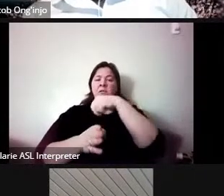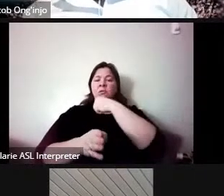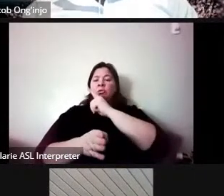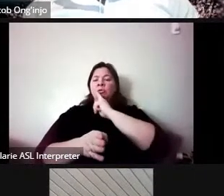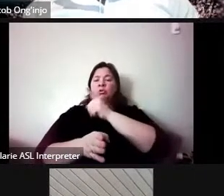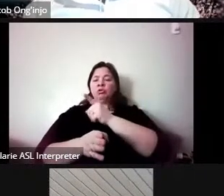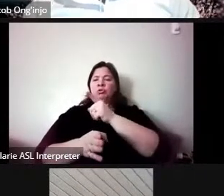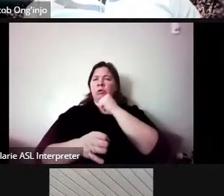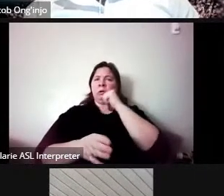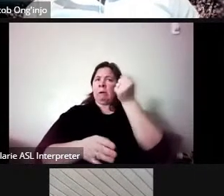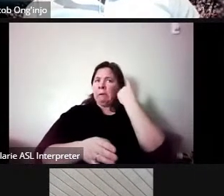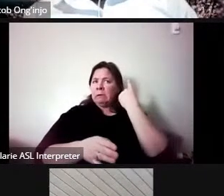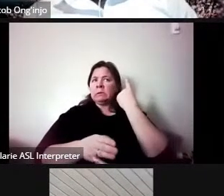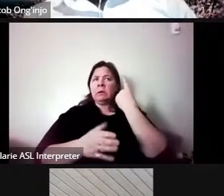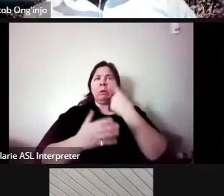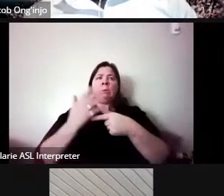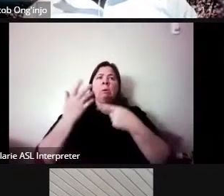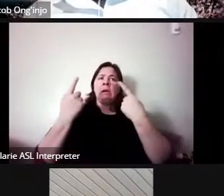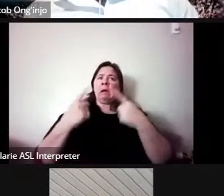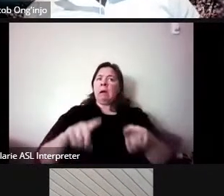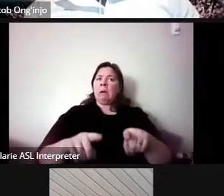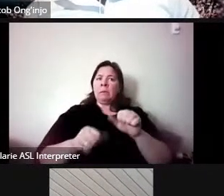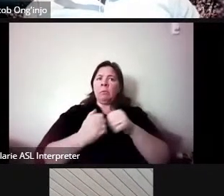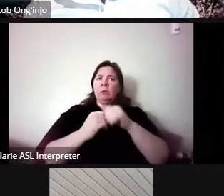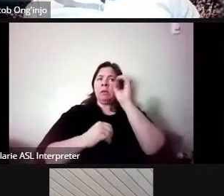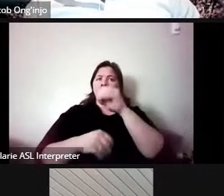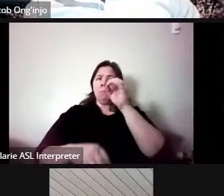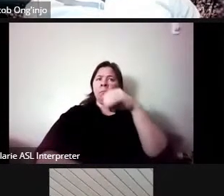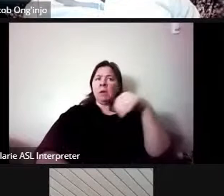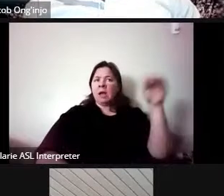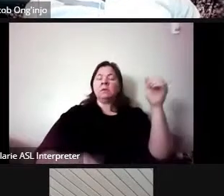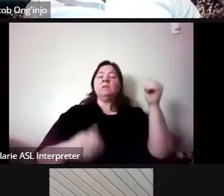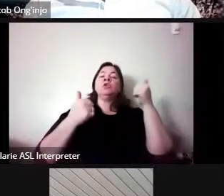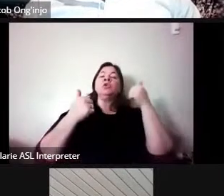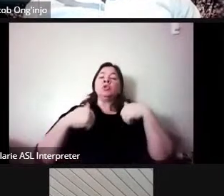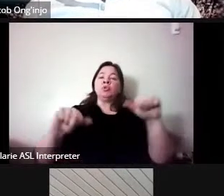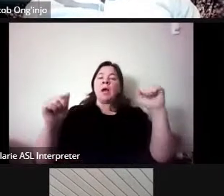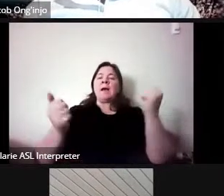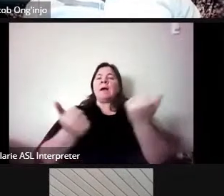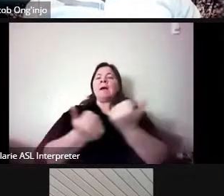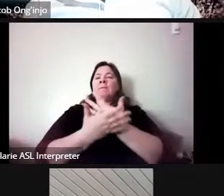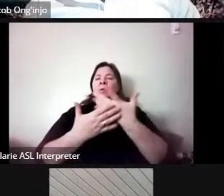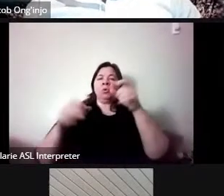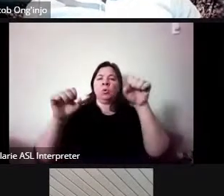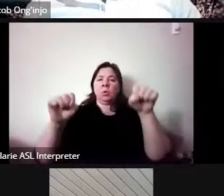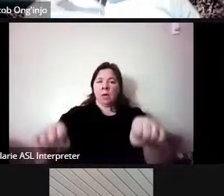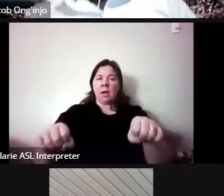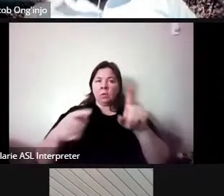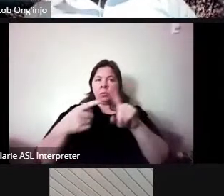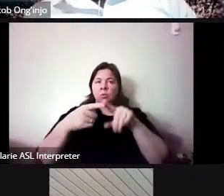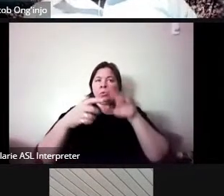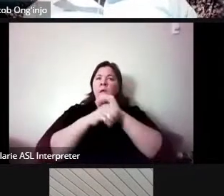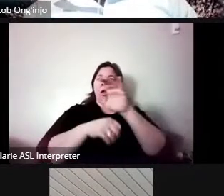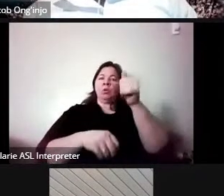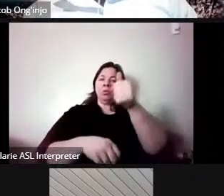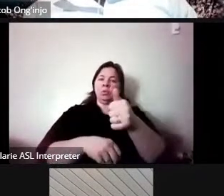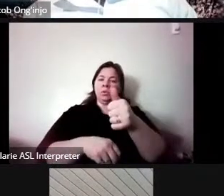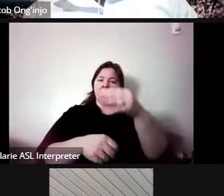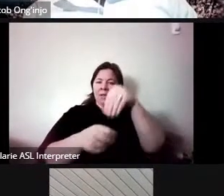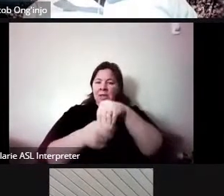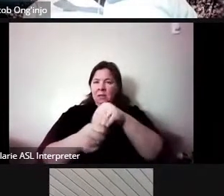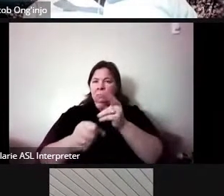or not understand about what Onpassive is about, try everything you can to get yourself